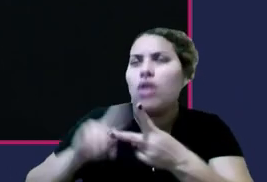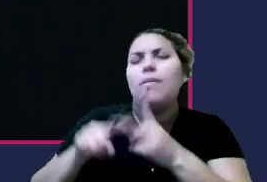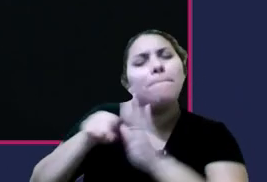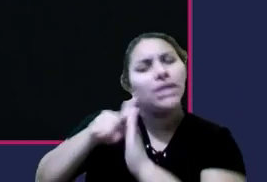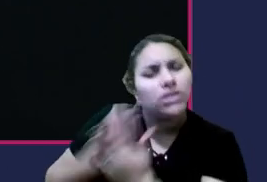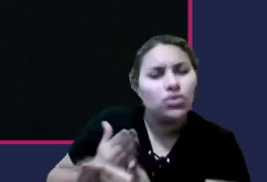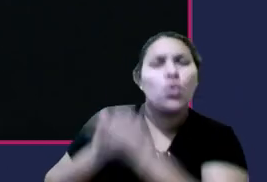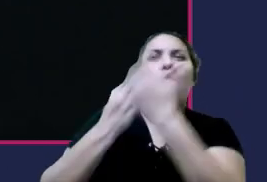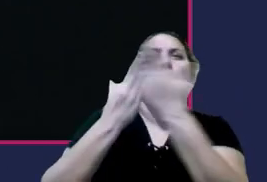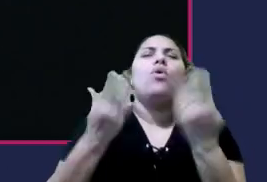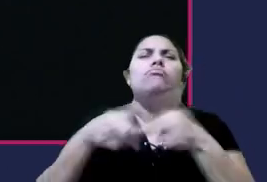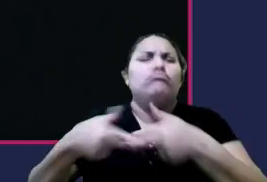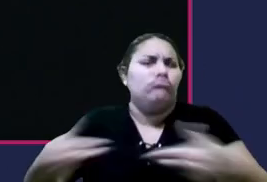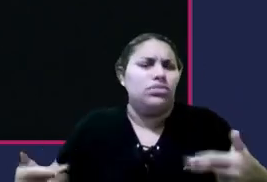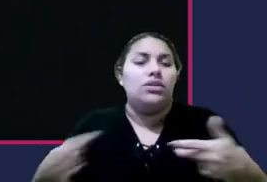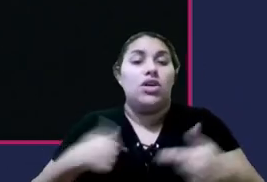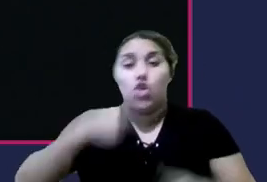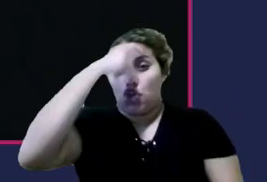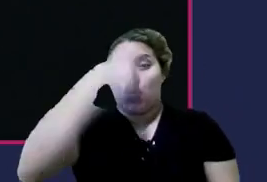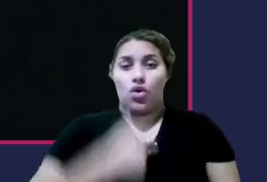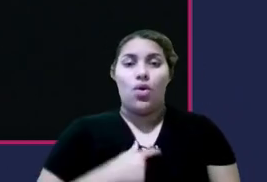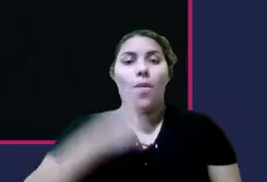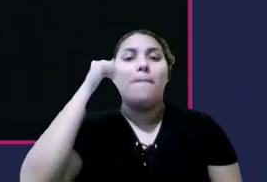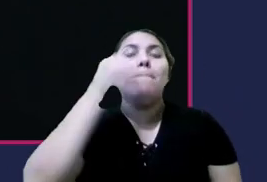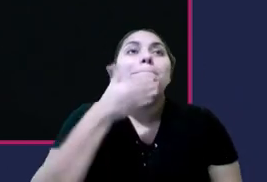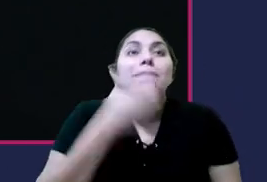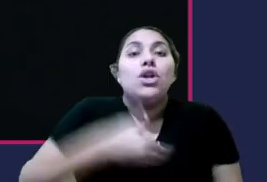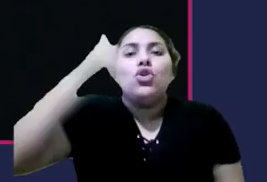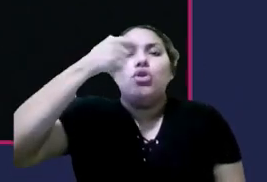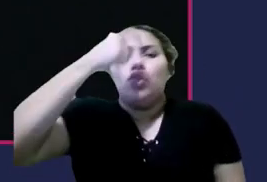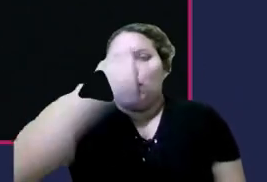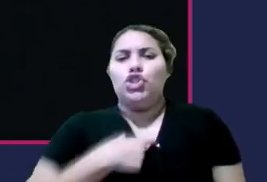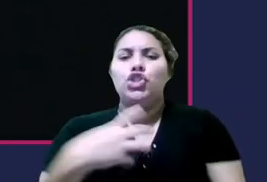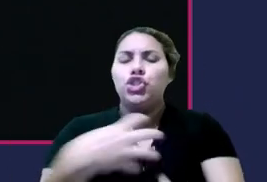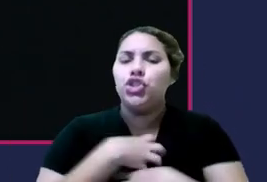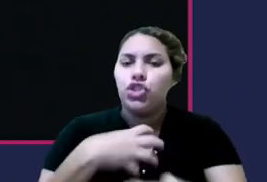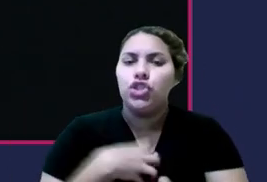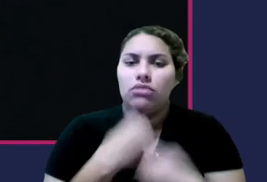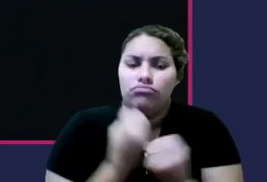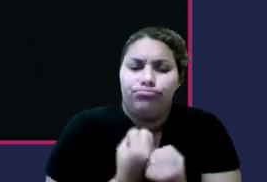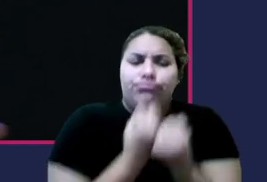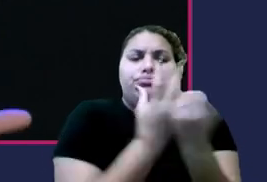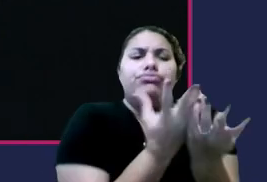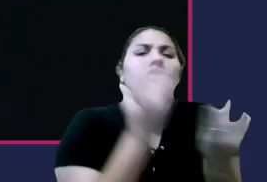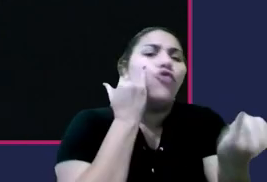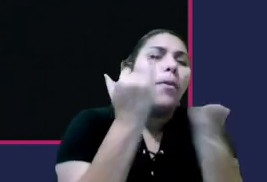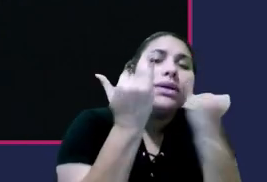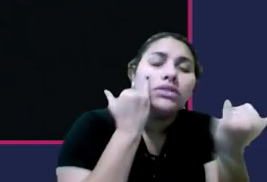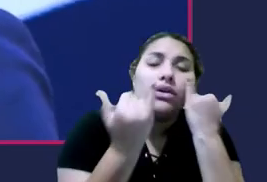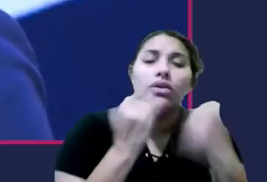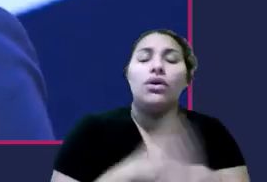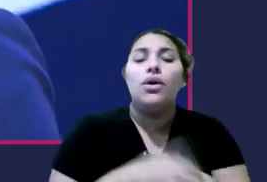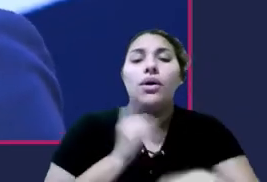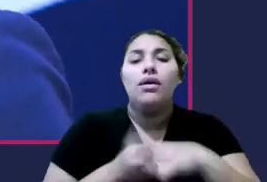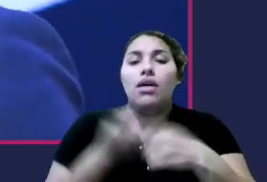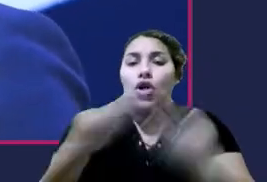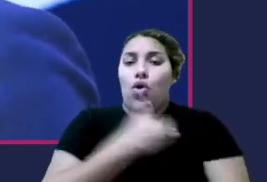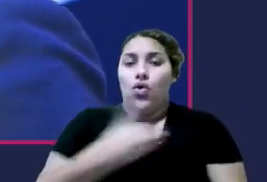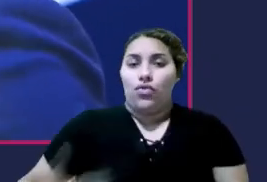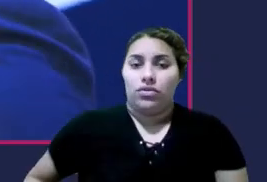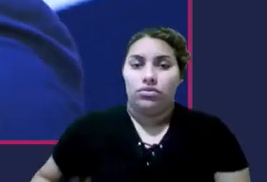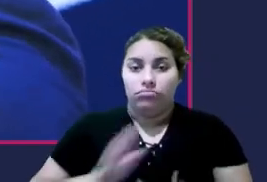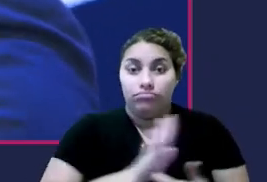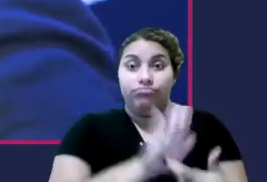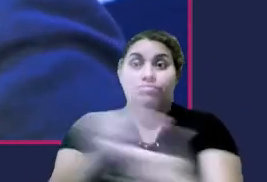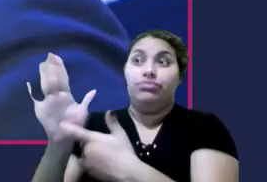proposal. And I am the best mechanism in terms of who can access, who can provide this information to the